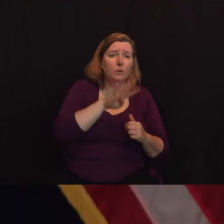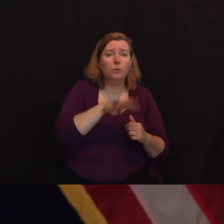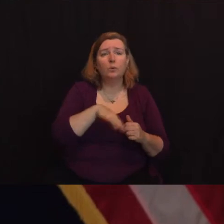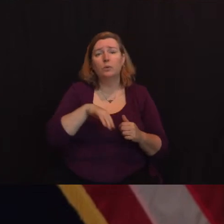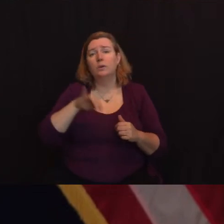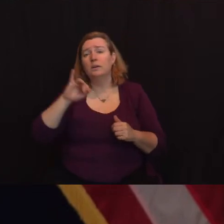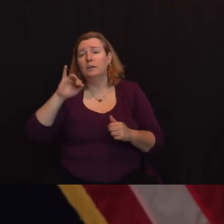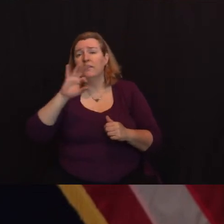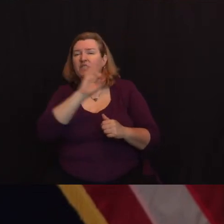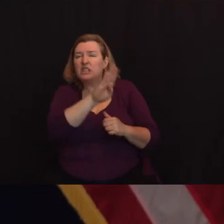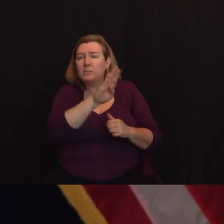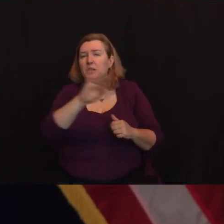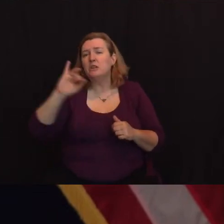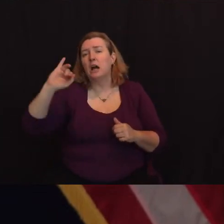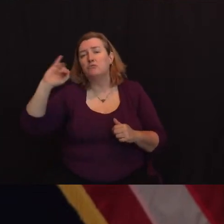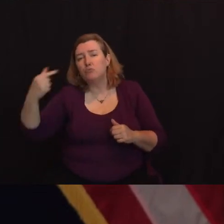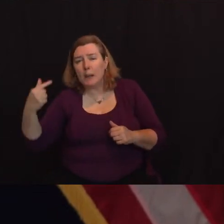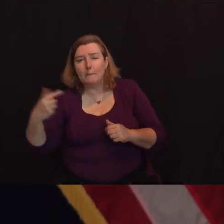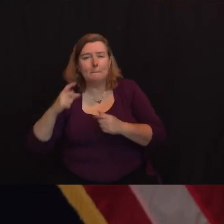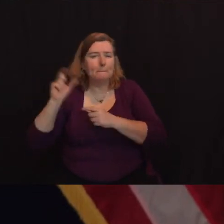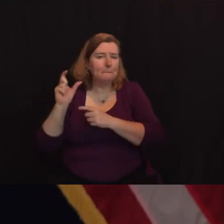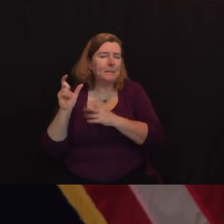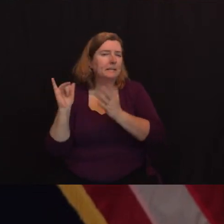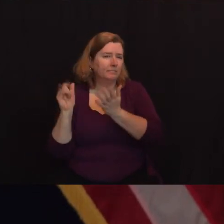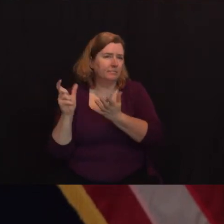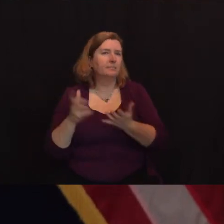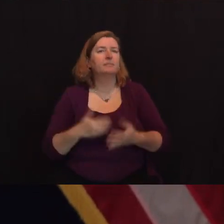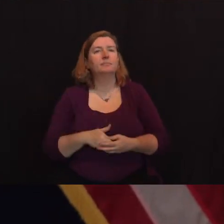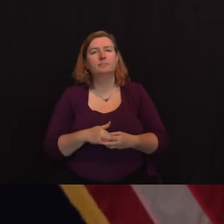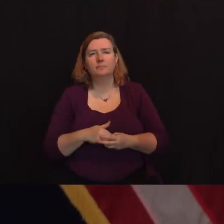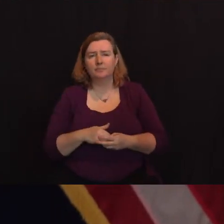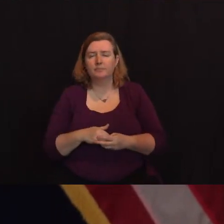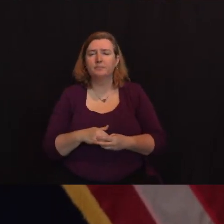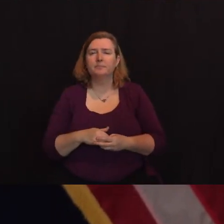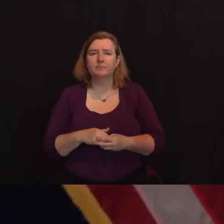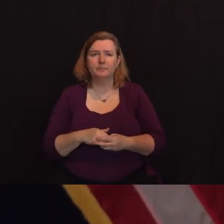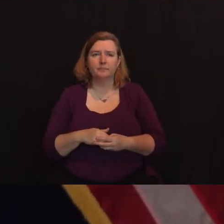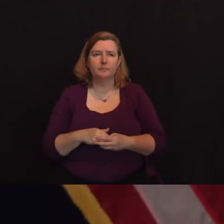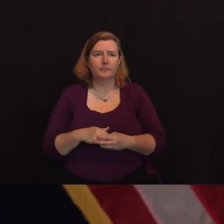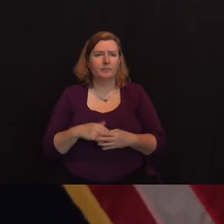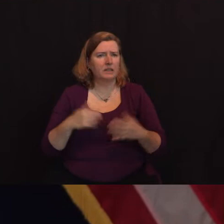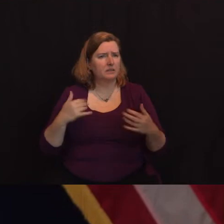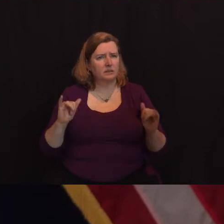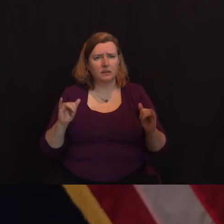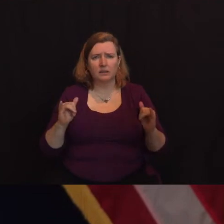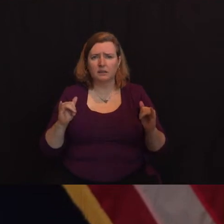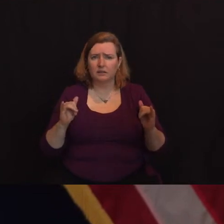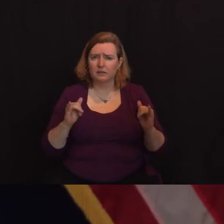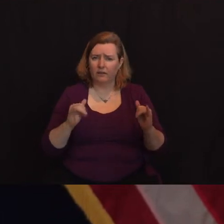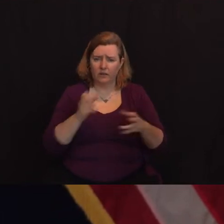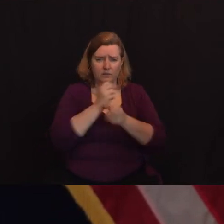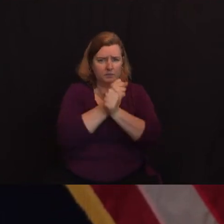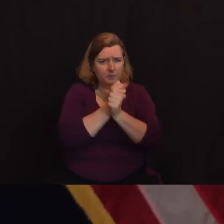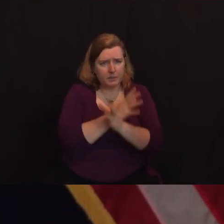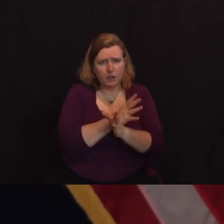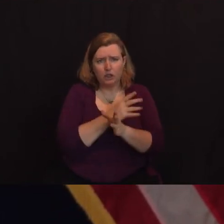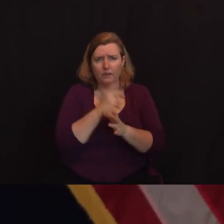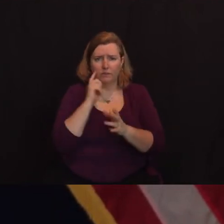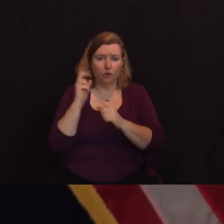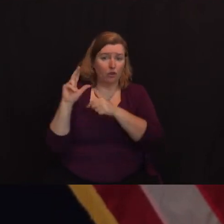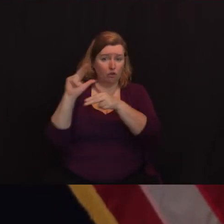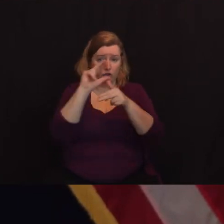hasn't allowed us to just take our eye off of that preparedness ball either. So we're just, as always, as a state